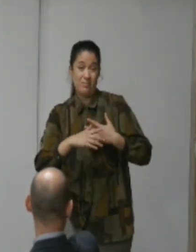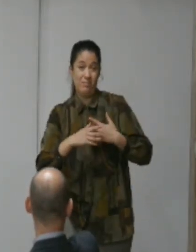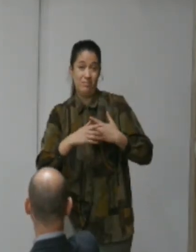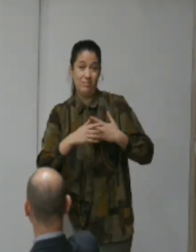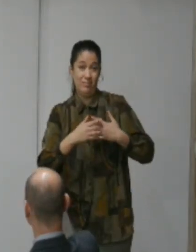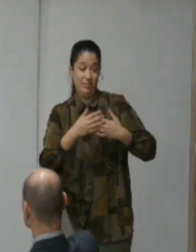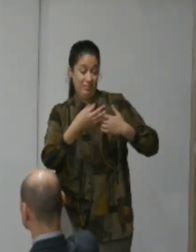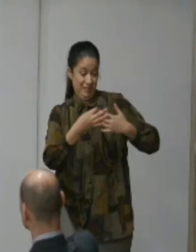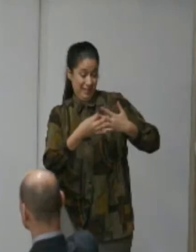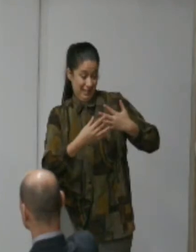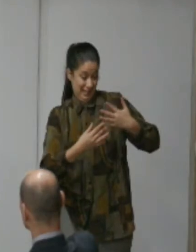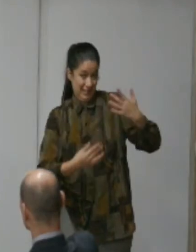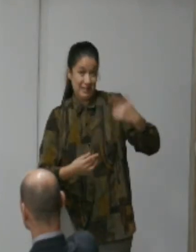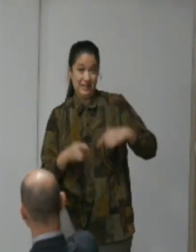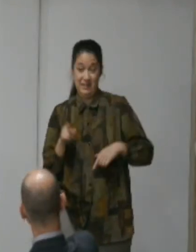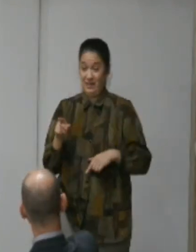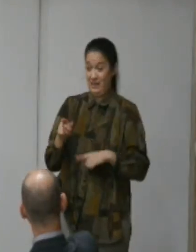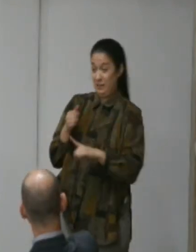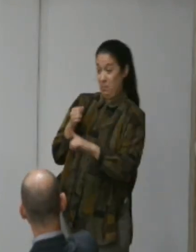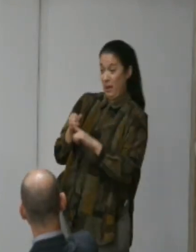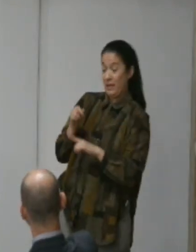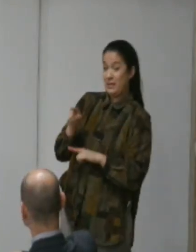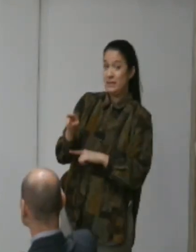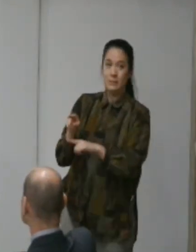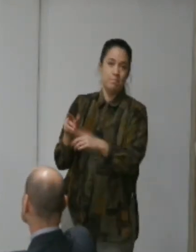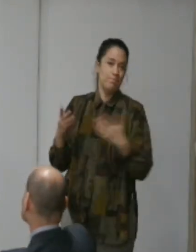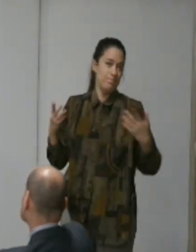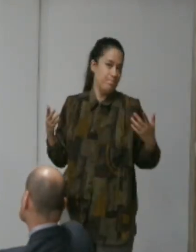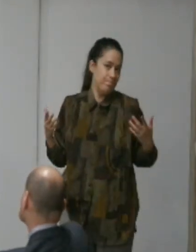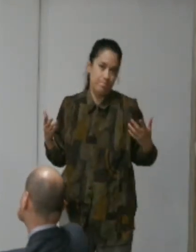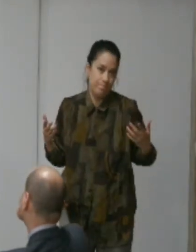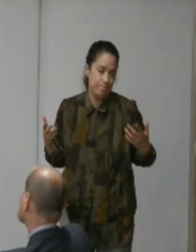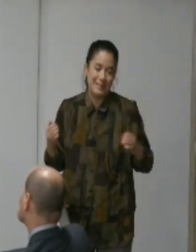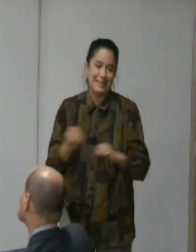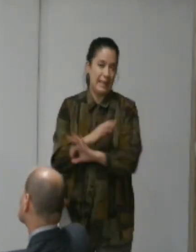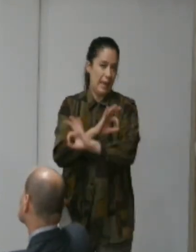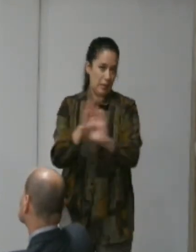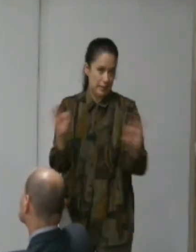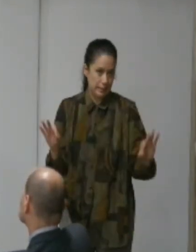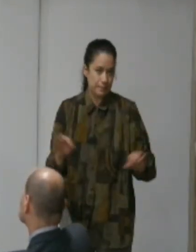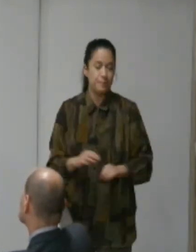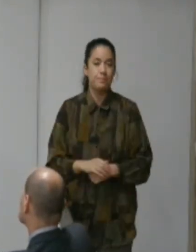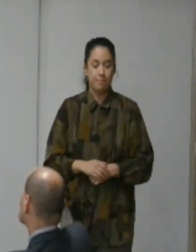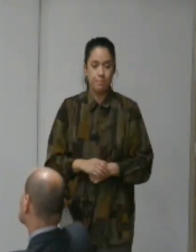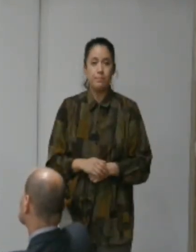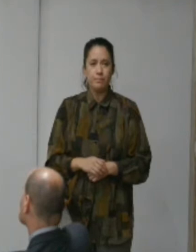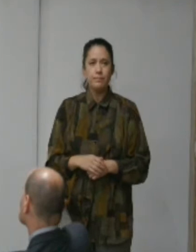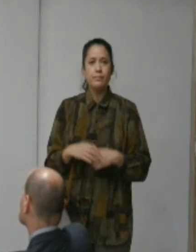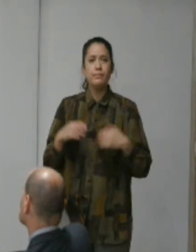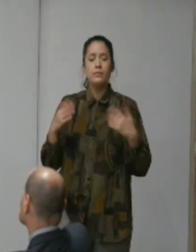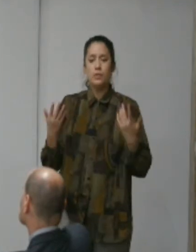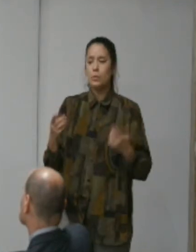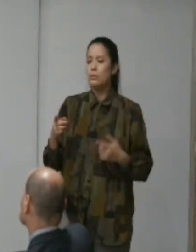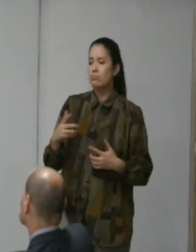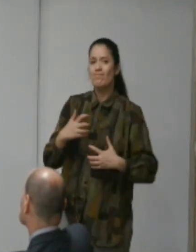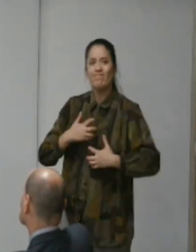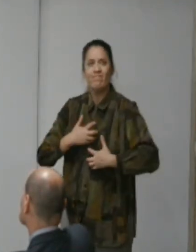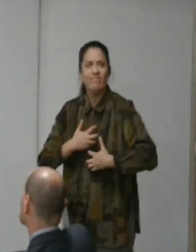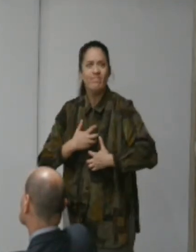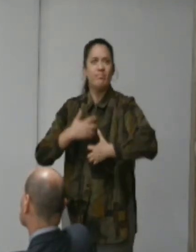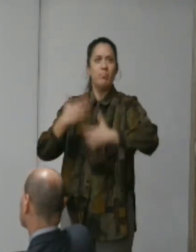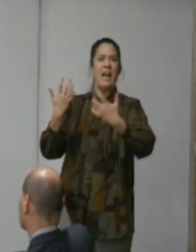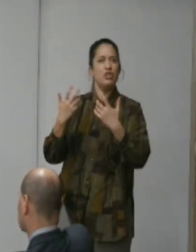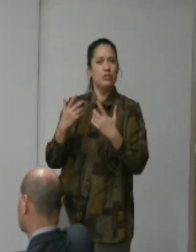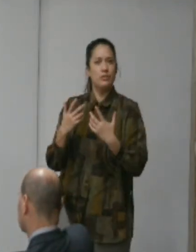a combination of people who were impacted by it but people who felt outraged by it coming together and finding ways to